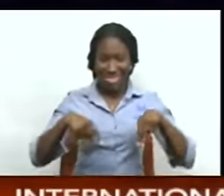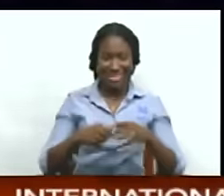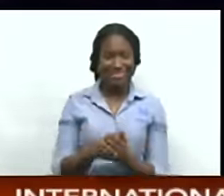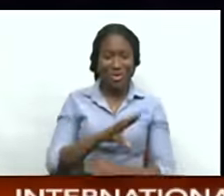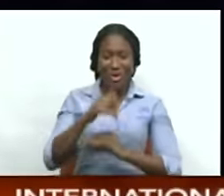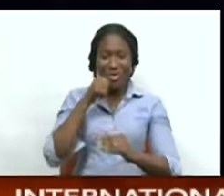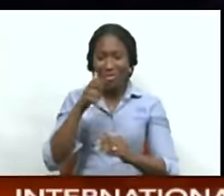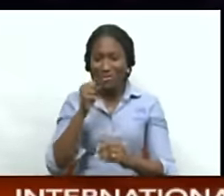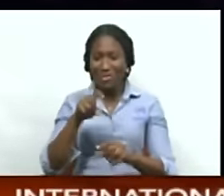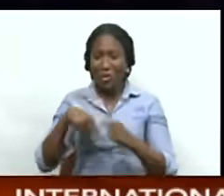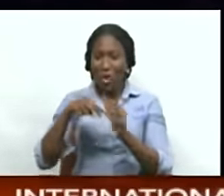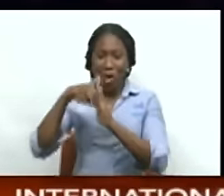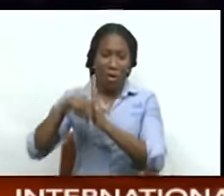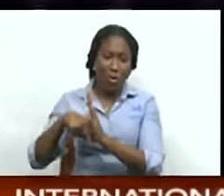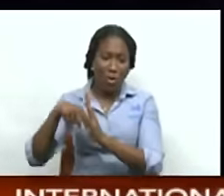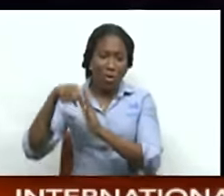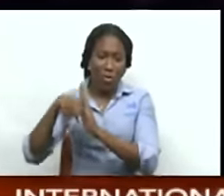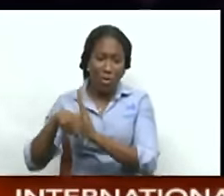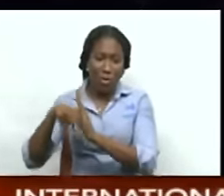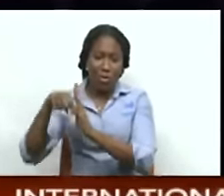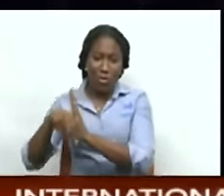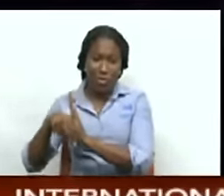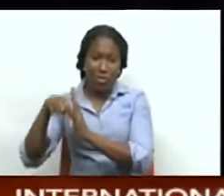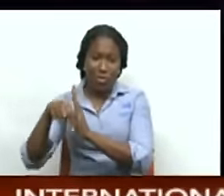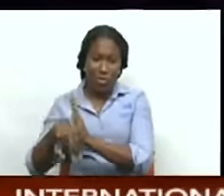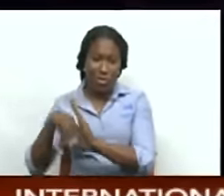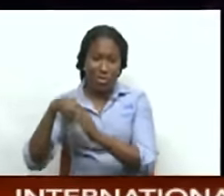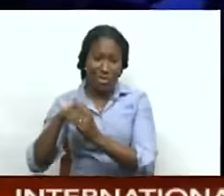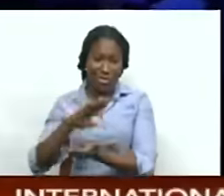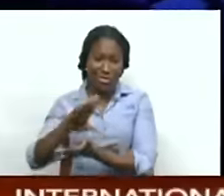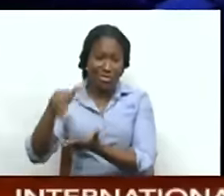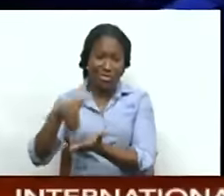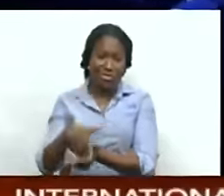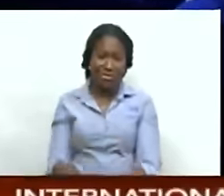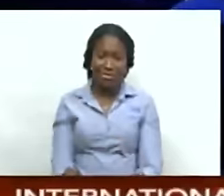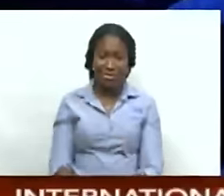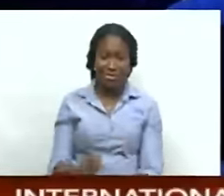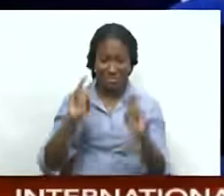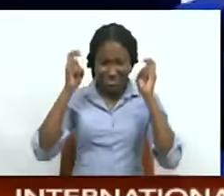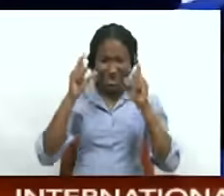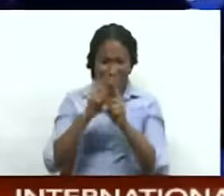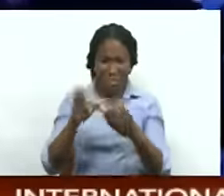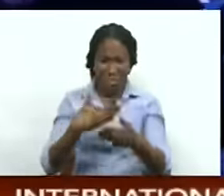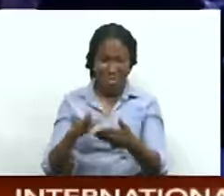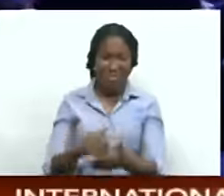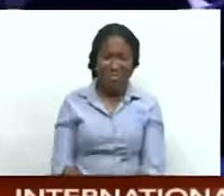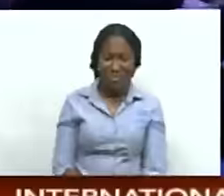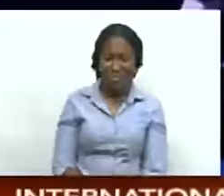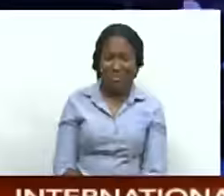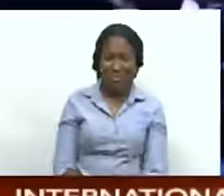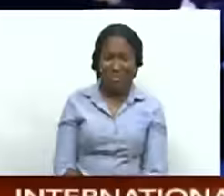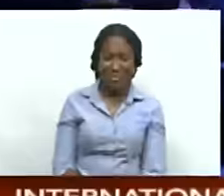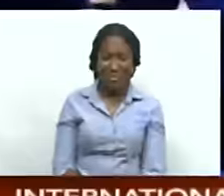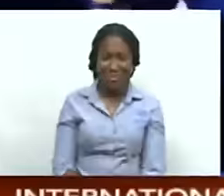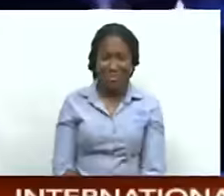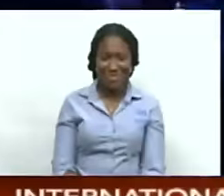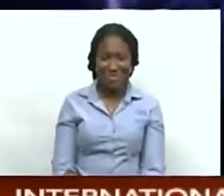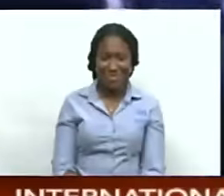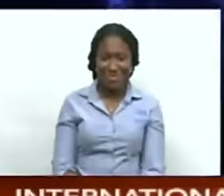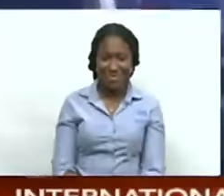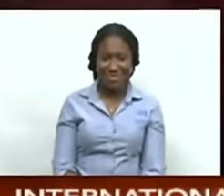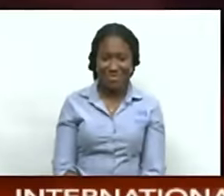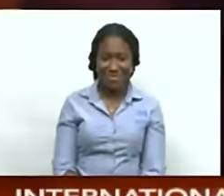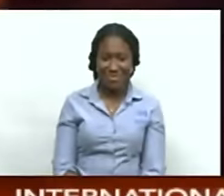in the center. Go down in the center. Early Tuesday morning, waiting for the sun to